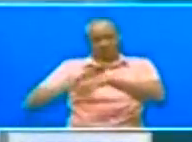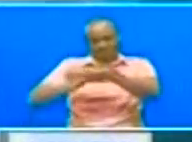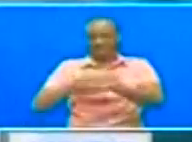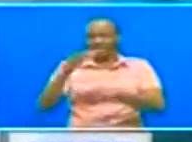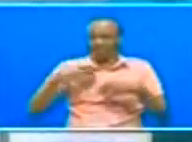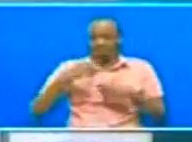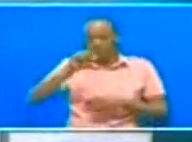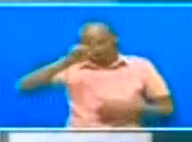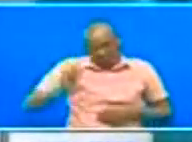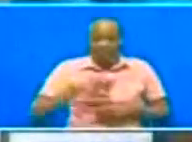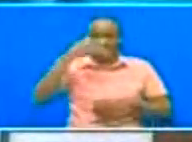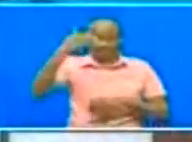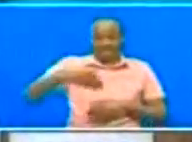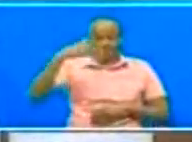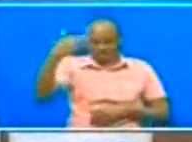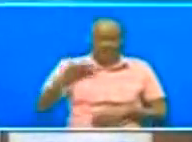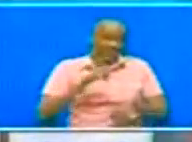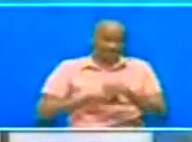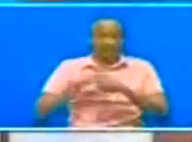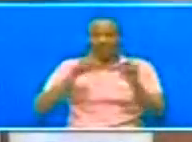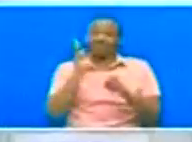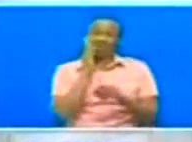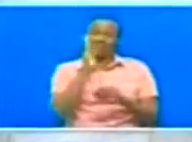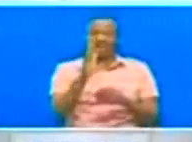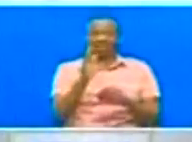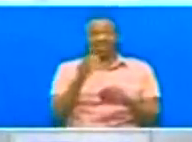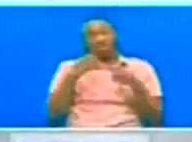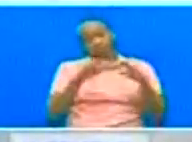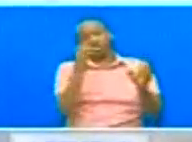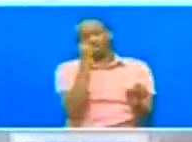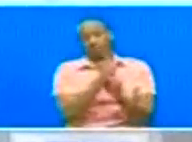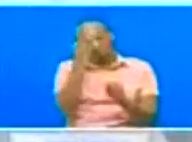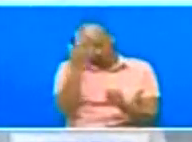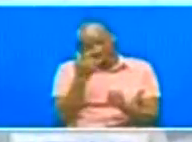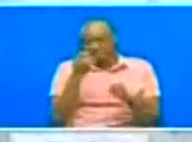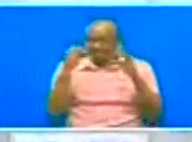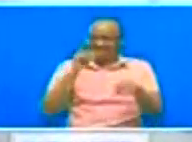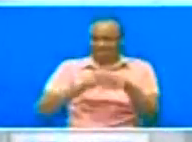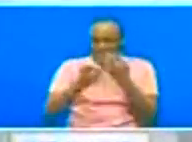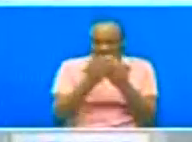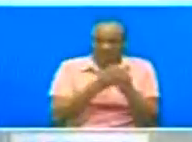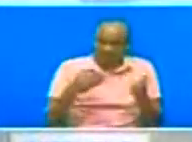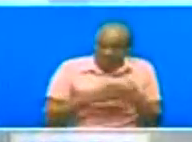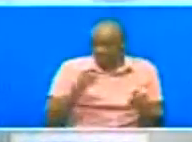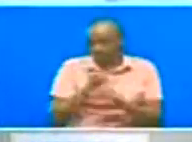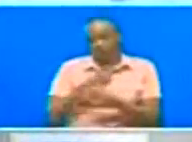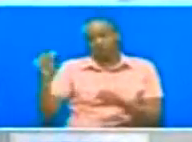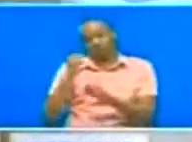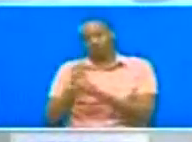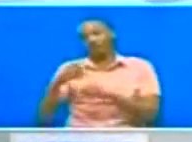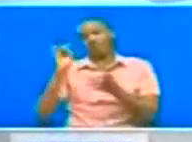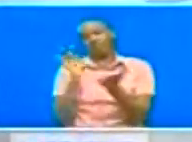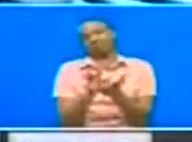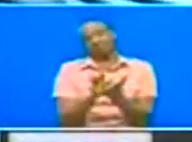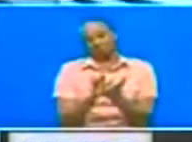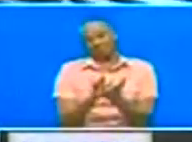costs 1,000 shillings a session. But his mother, who lost her job due to constant absenteeism, cannot afford it.